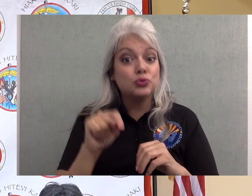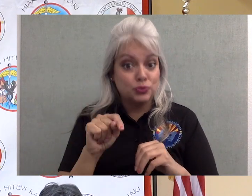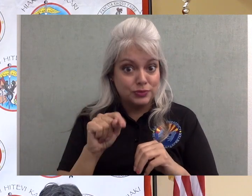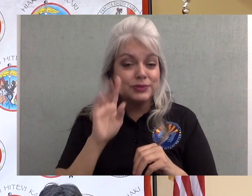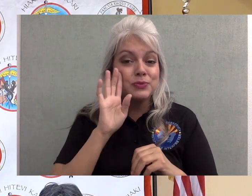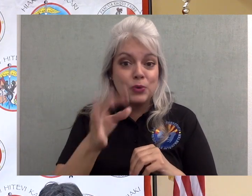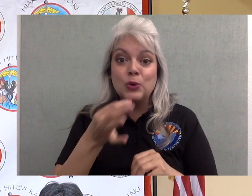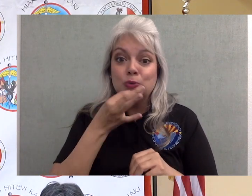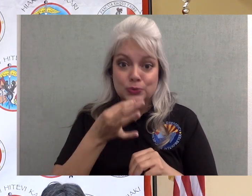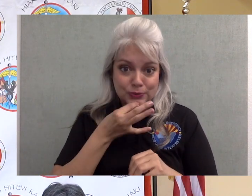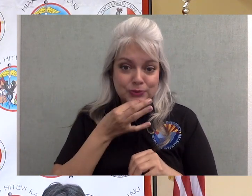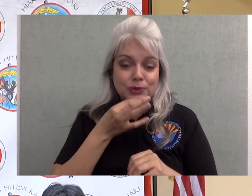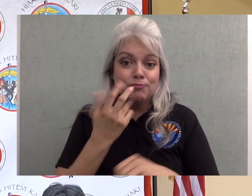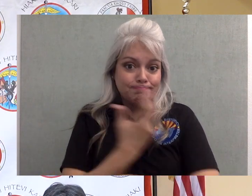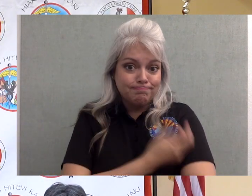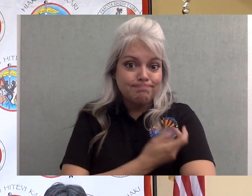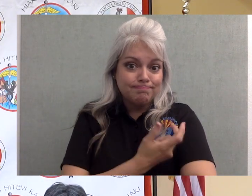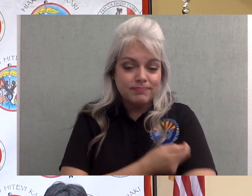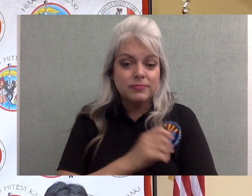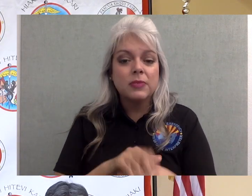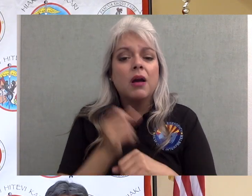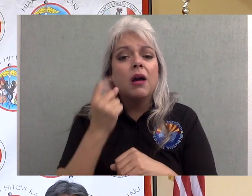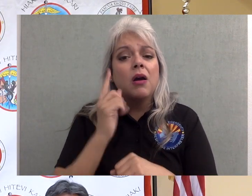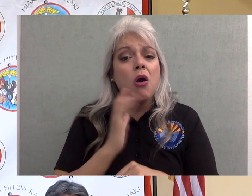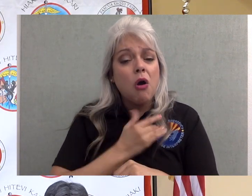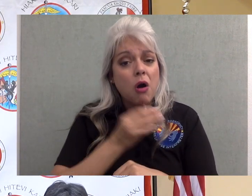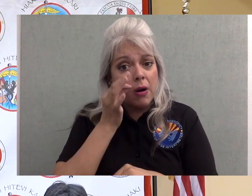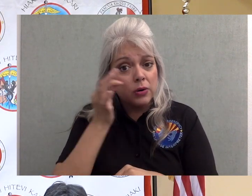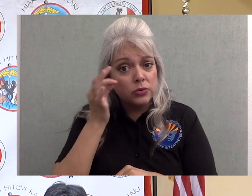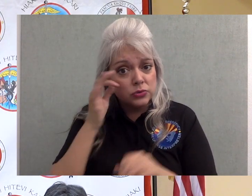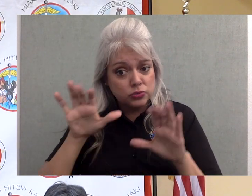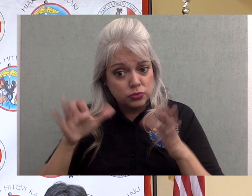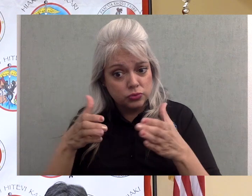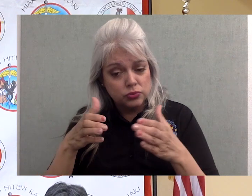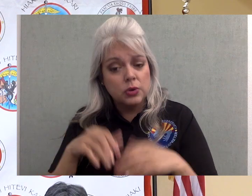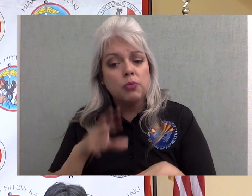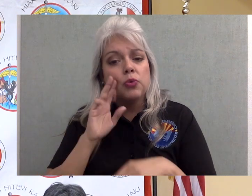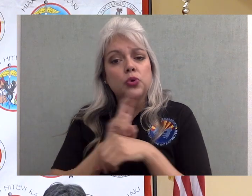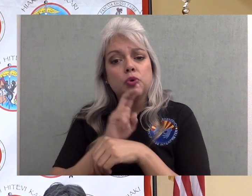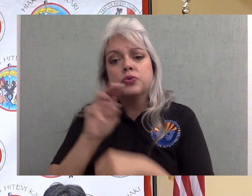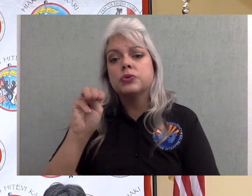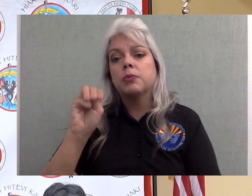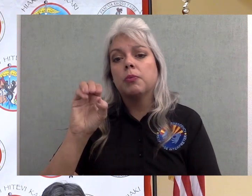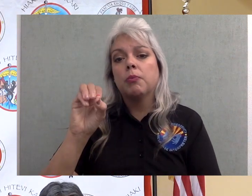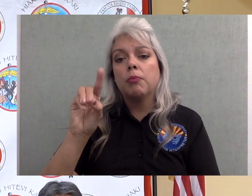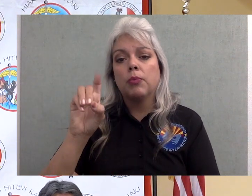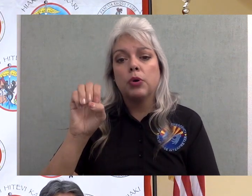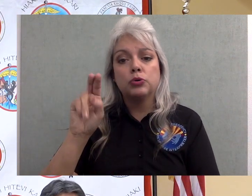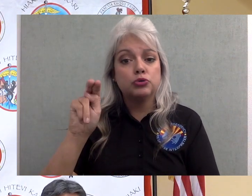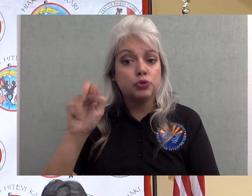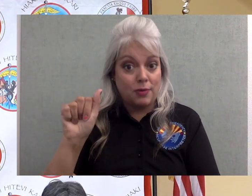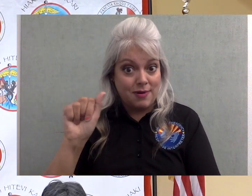us. The tribe is going to be using the Moderna vaccine for the tribal community.